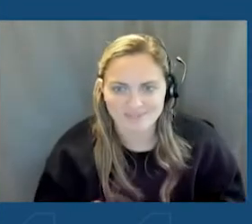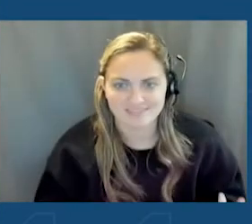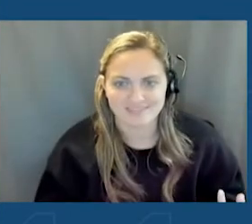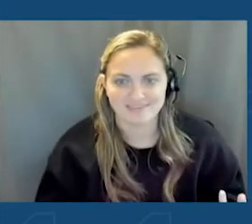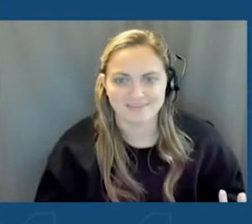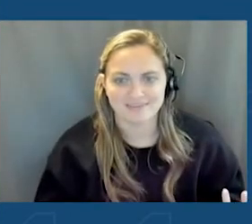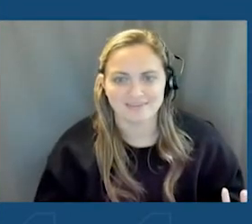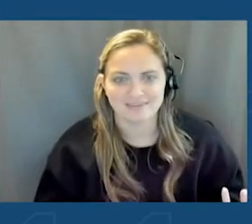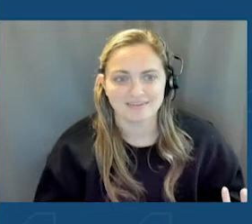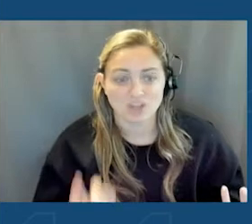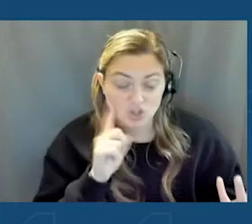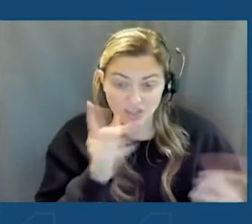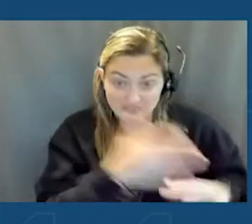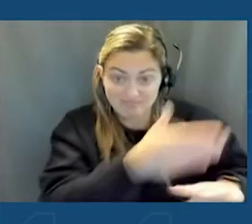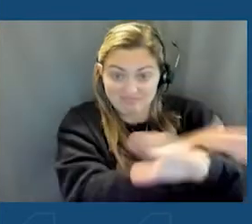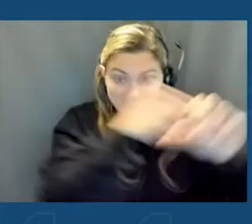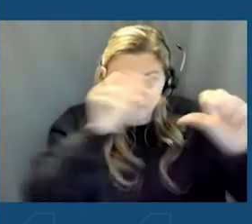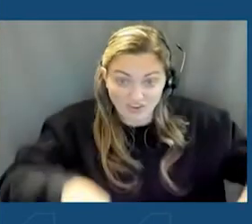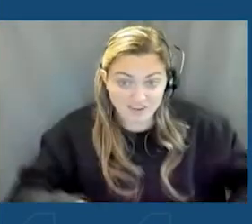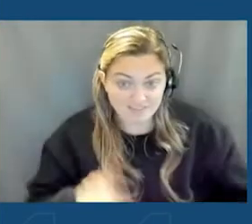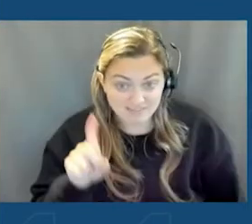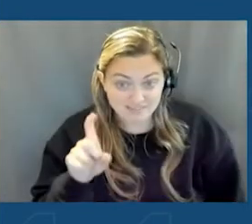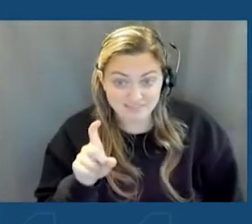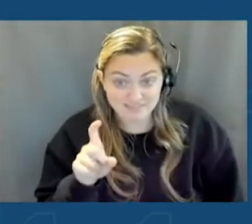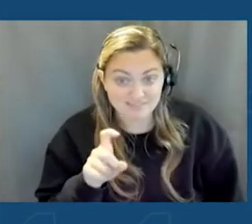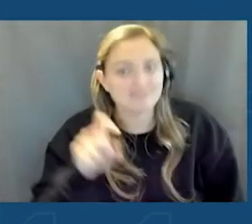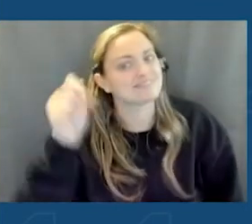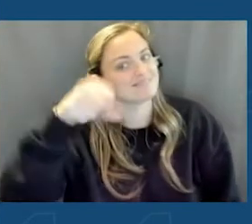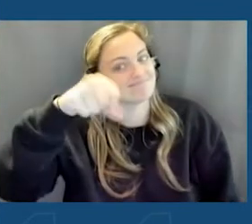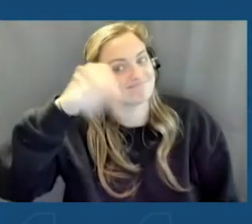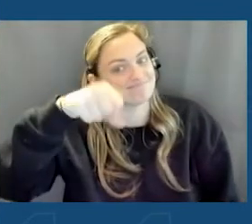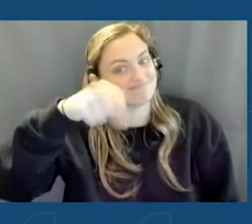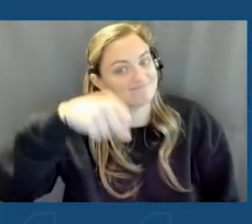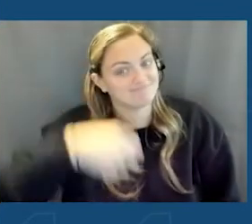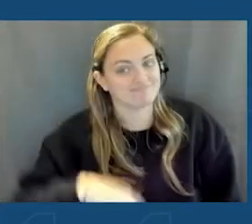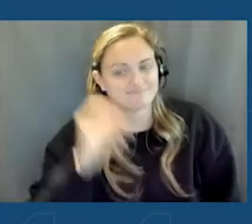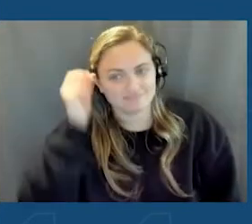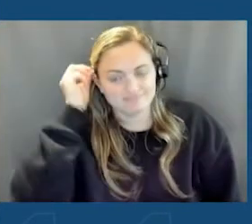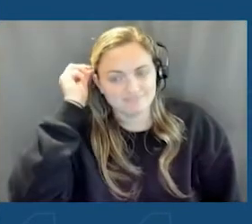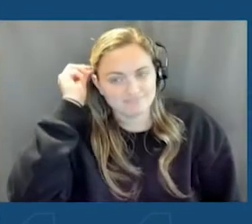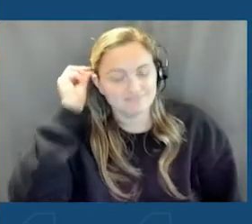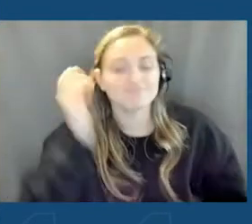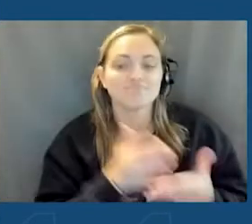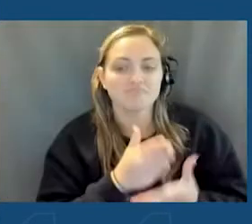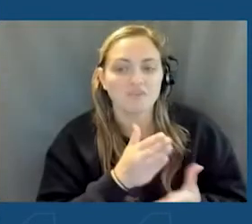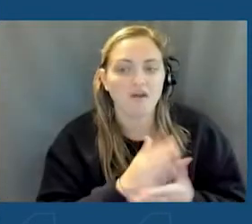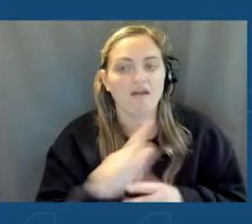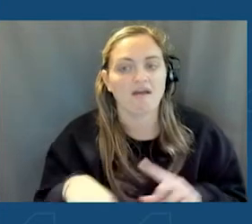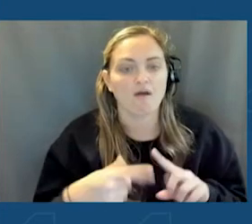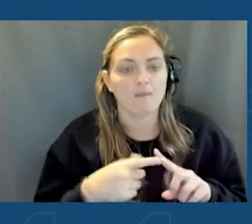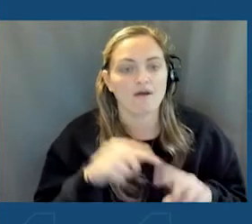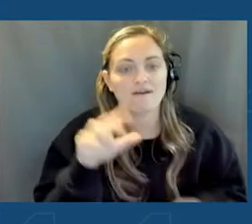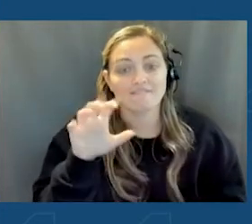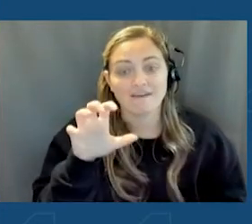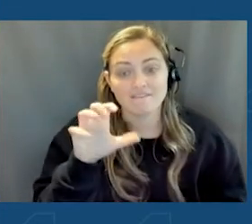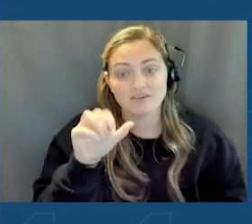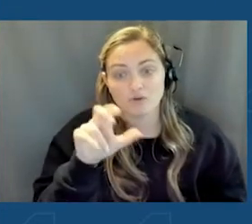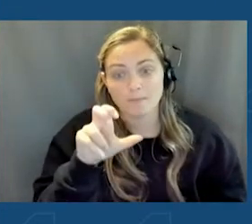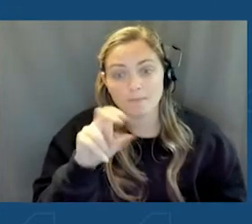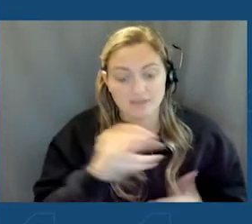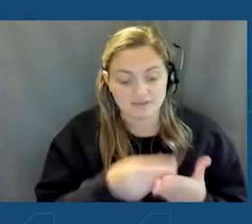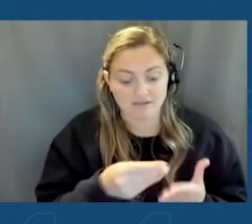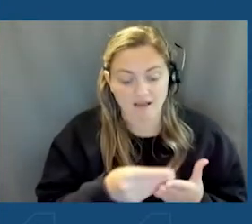think we can do a lot better than this? Yeah. All right. How about $500 million to make